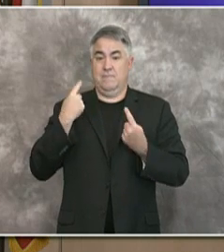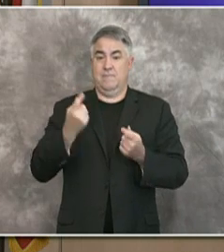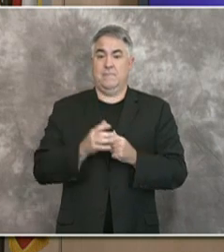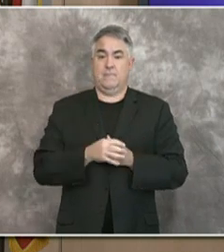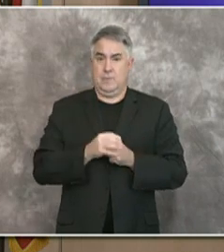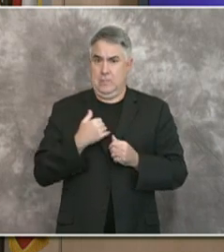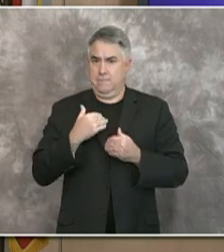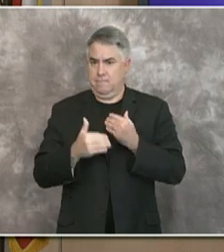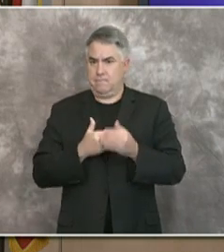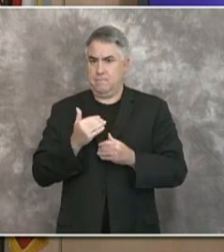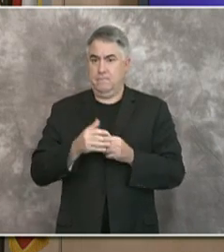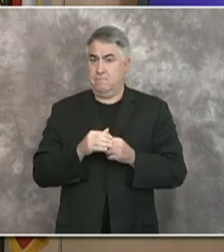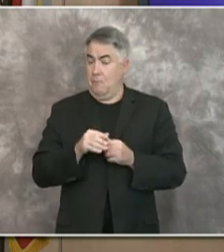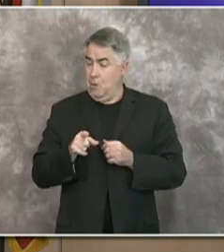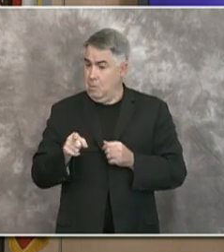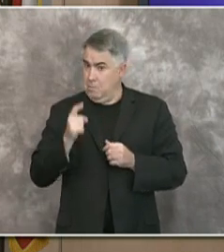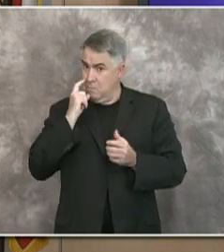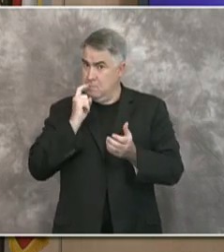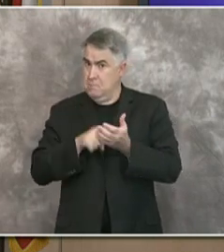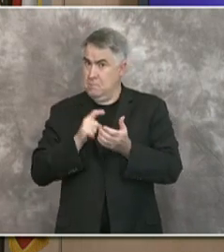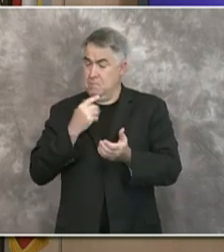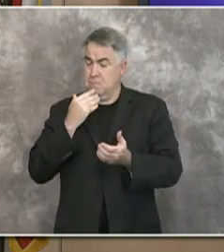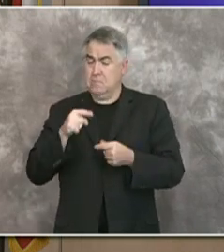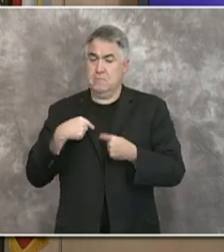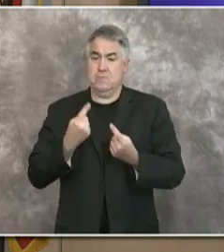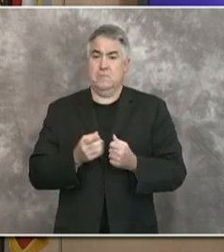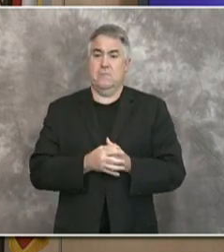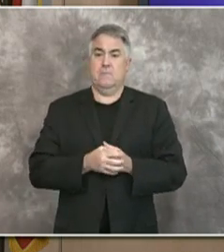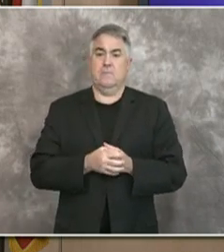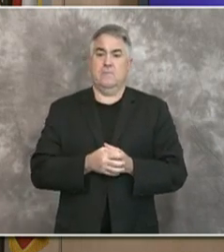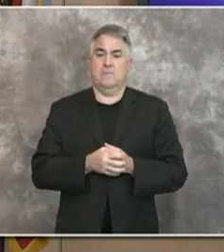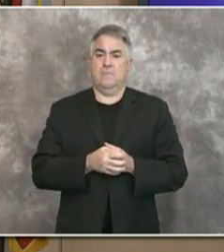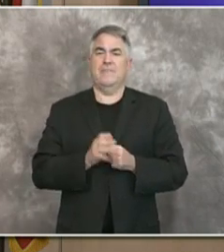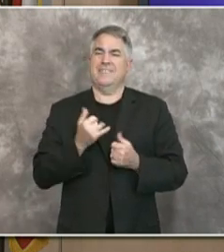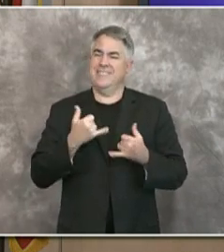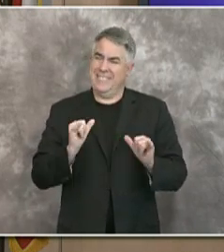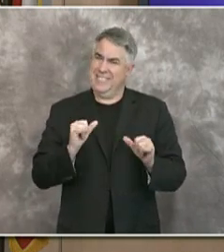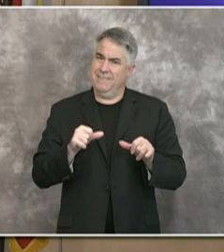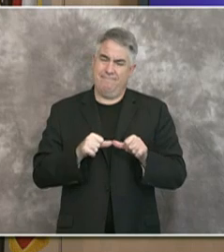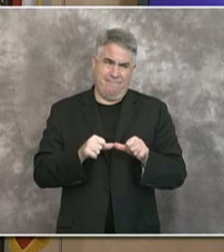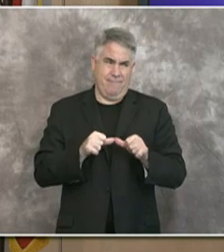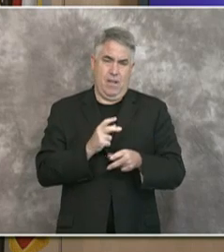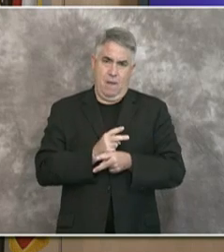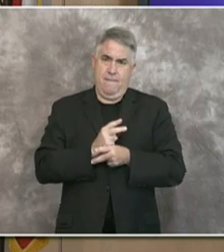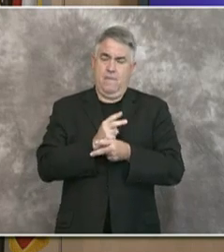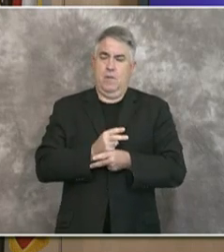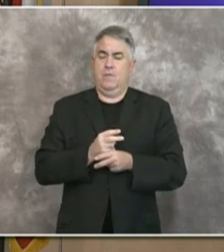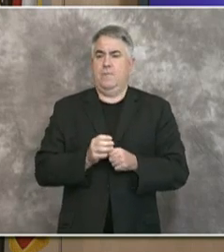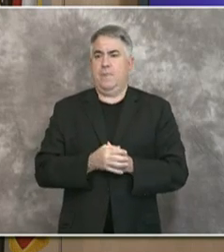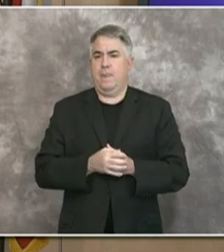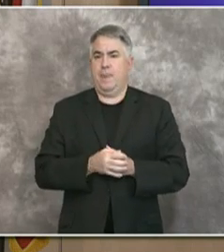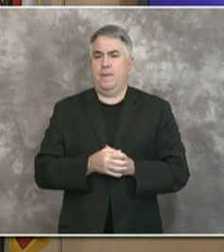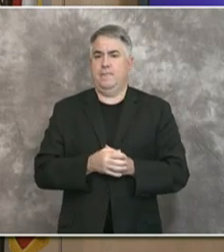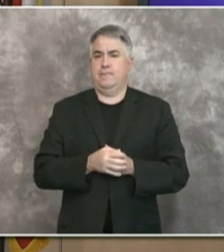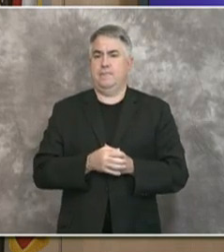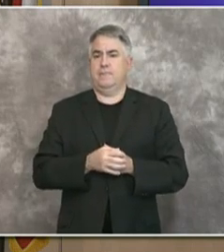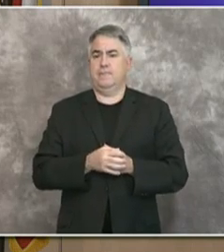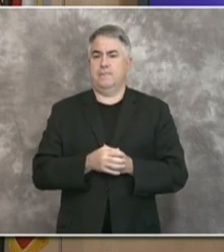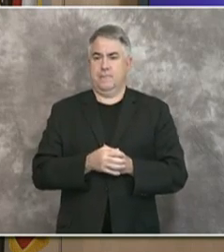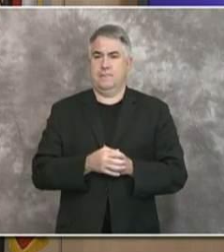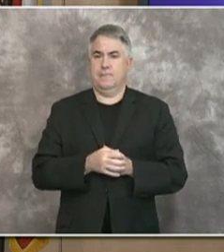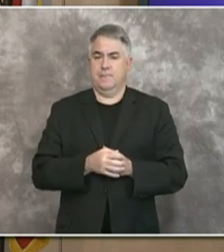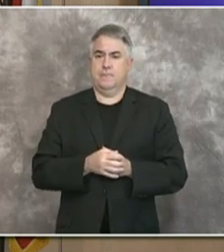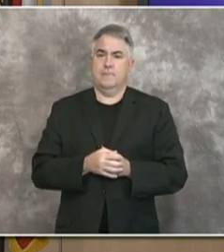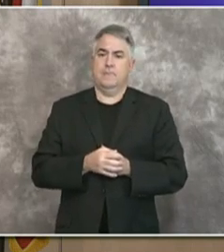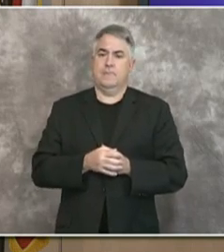and continue to see forward progress. But we have to exercise caution. We have to exercise restraint. And we have to